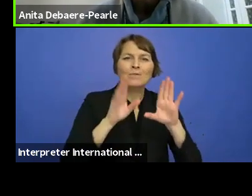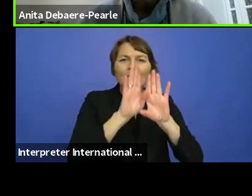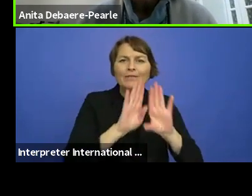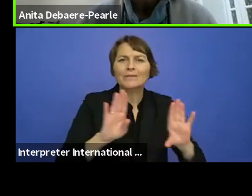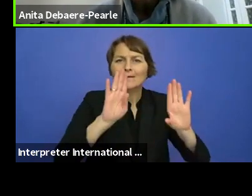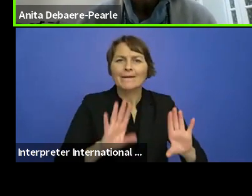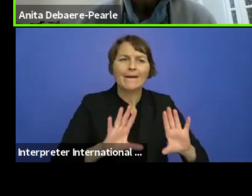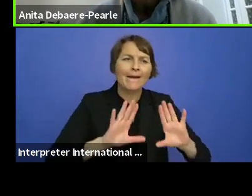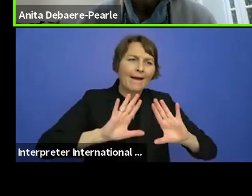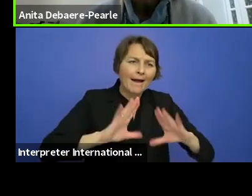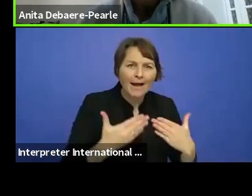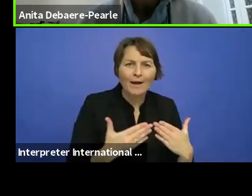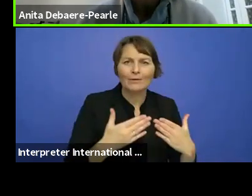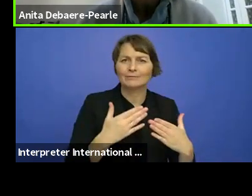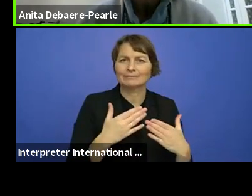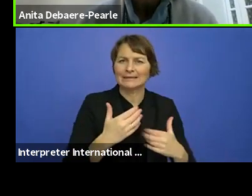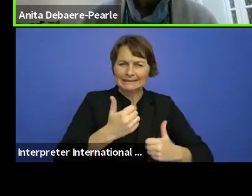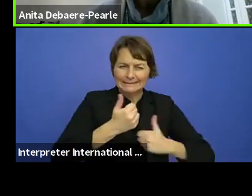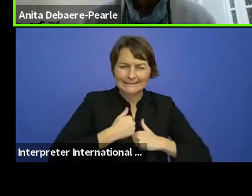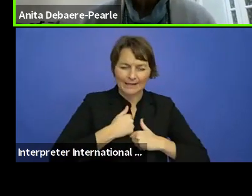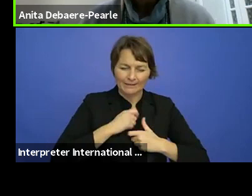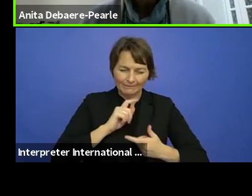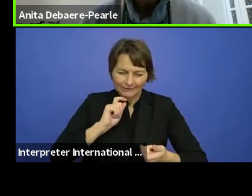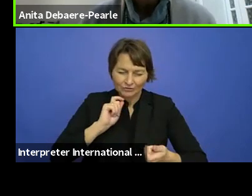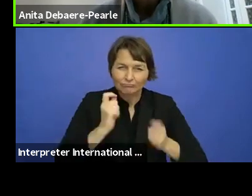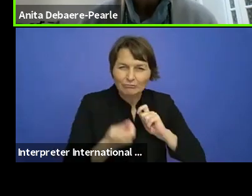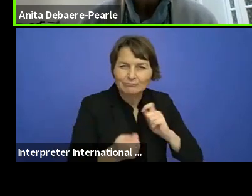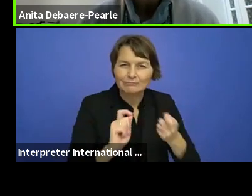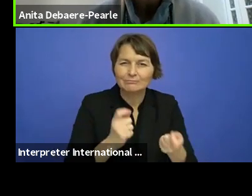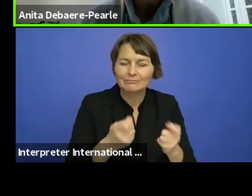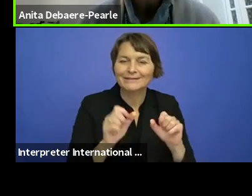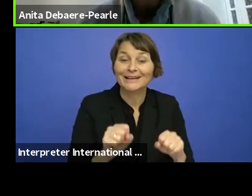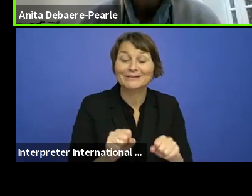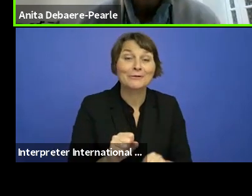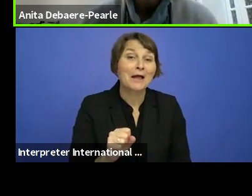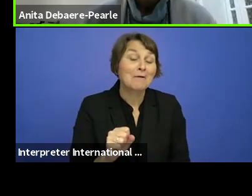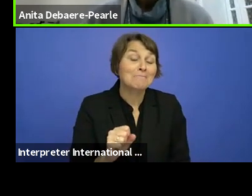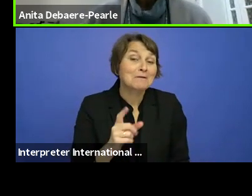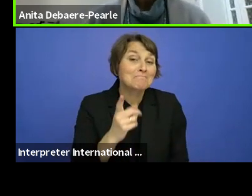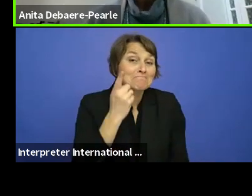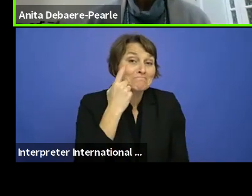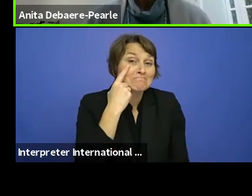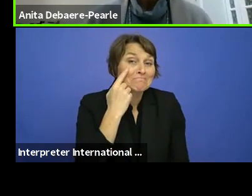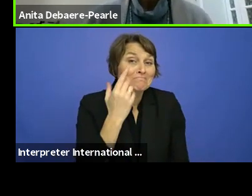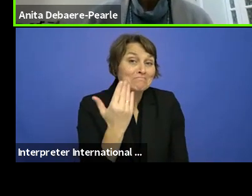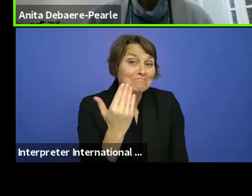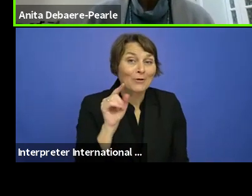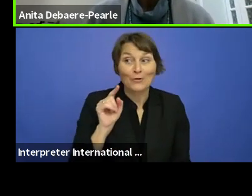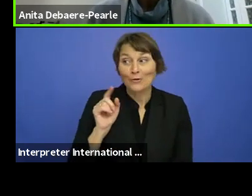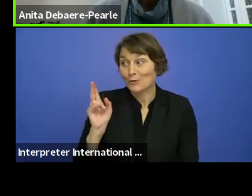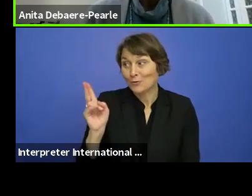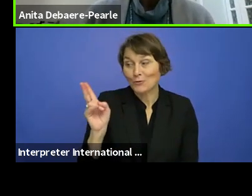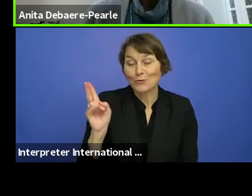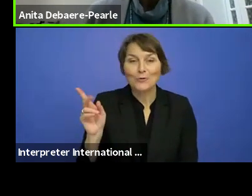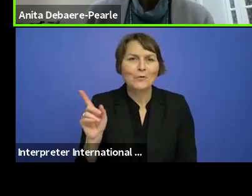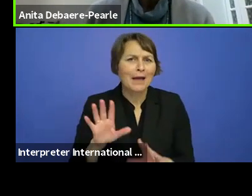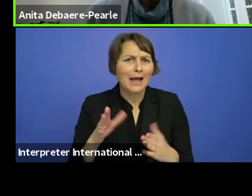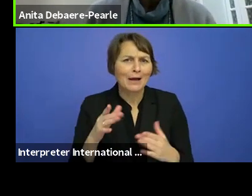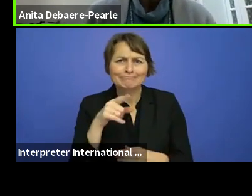sector, how they can make changes. Now we're very curious to hear from you how you have been seeing